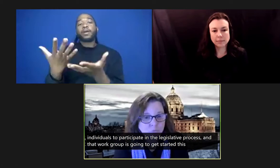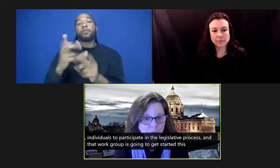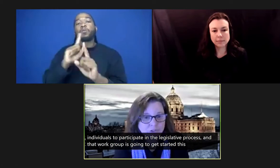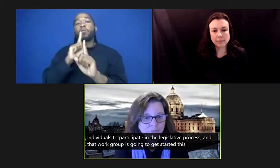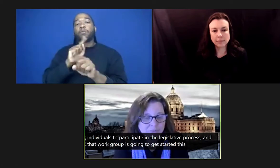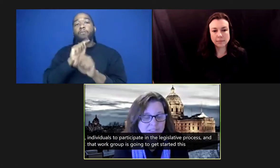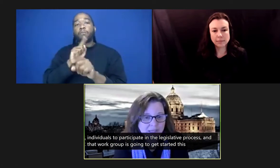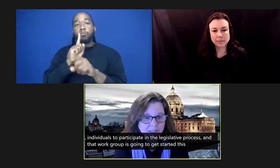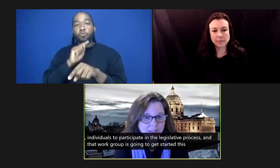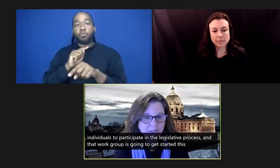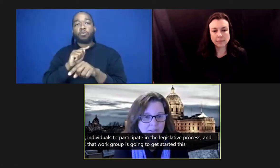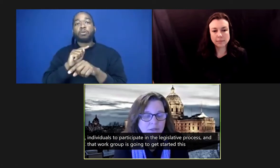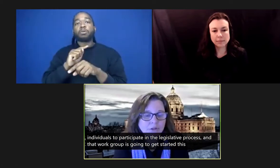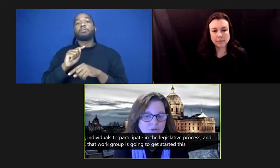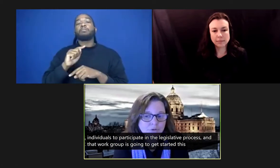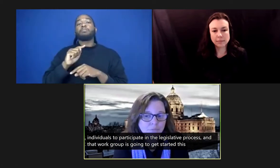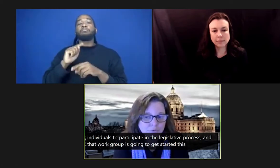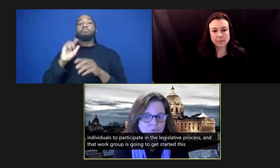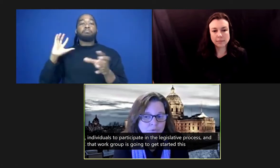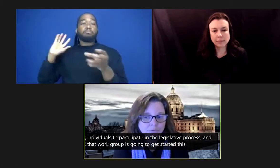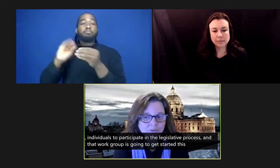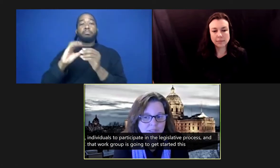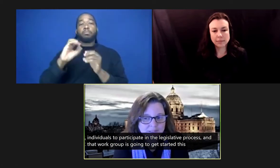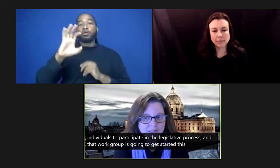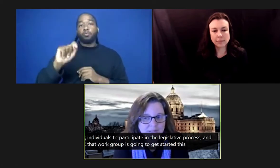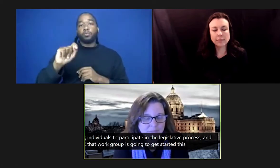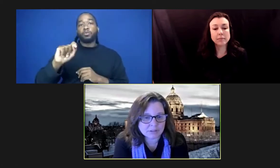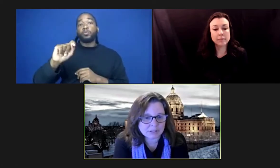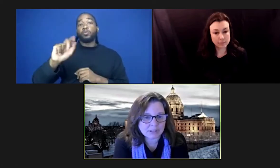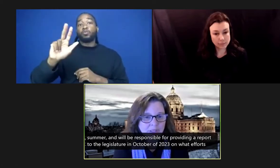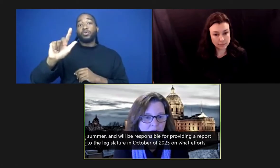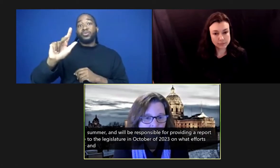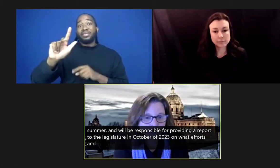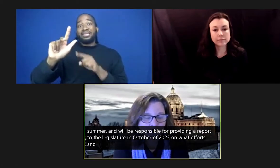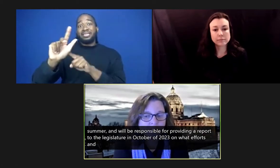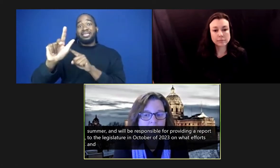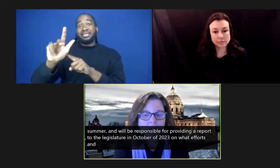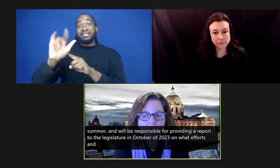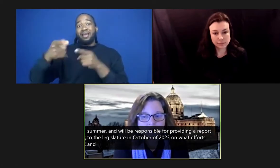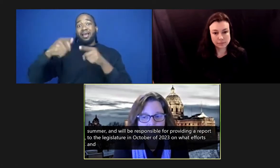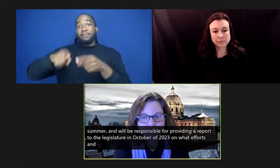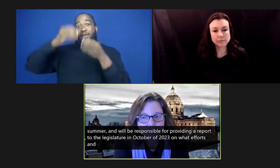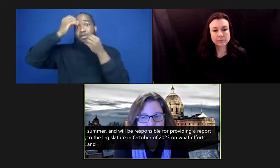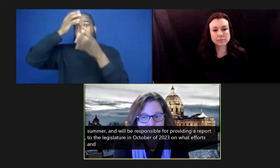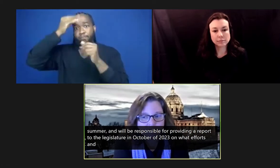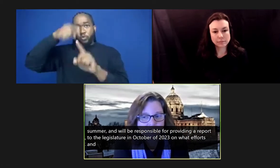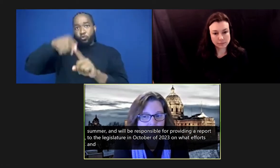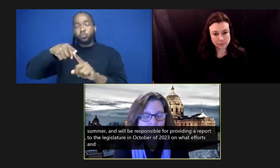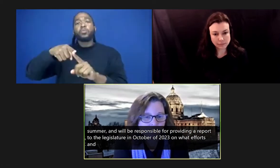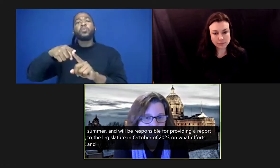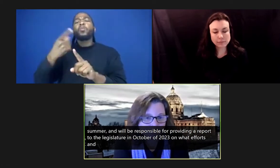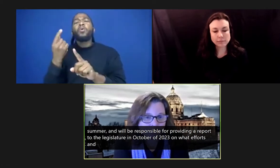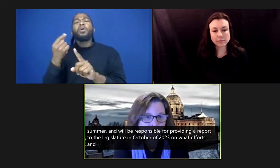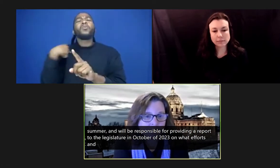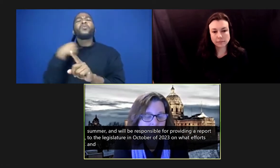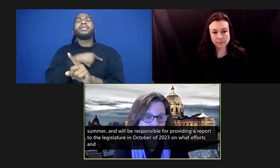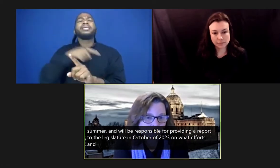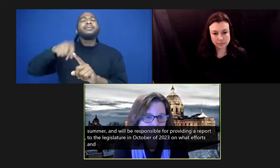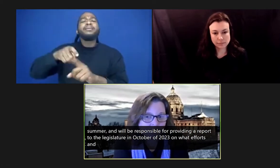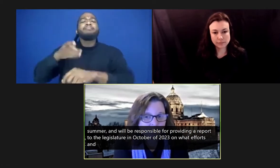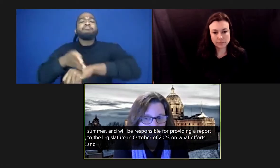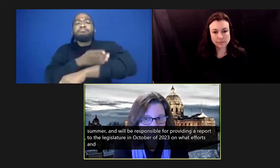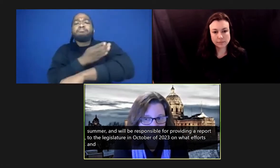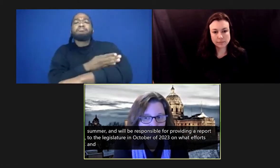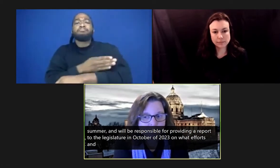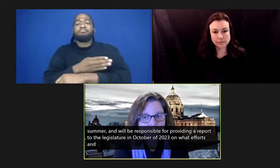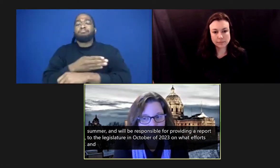steps we should be taking to improve the accessibility of not just the information on our website, but the